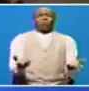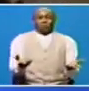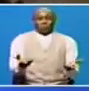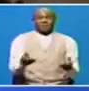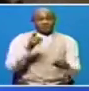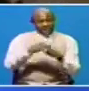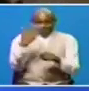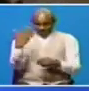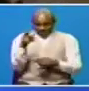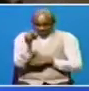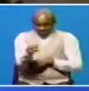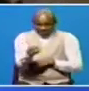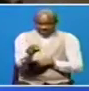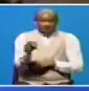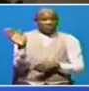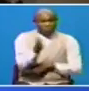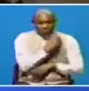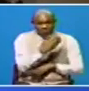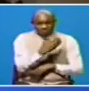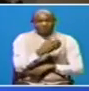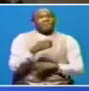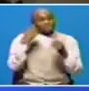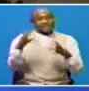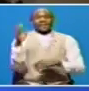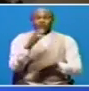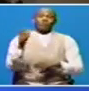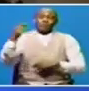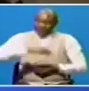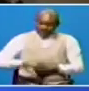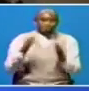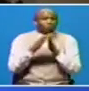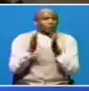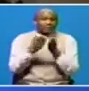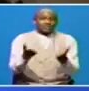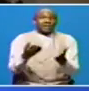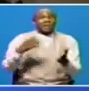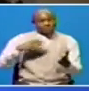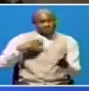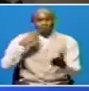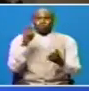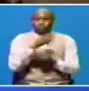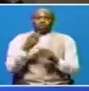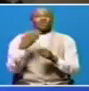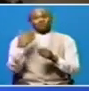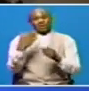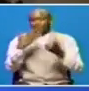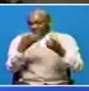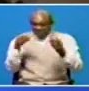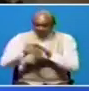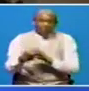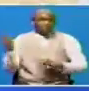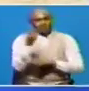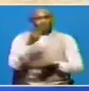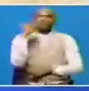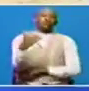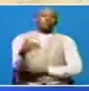juala, itapatia wateja wengi watakuwa ikuja hapa, wale wenye wanatumianga flying toilet wataacha